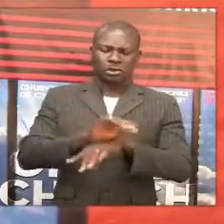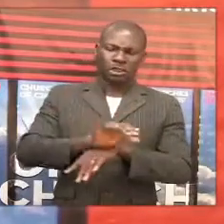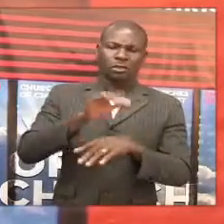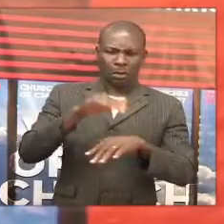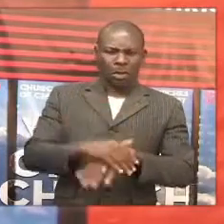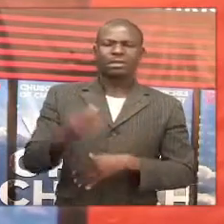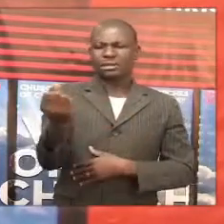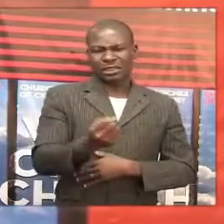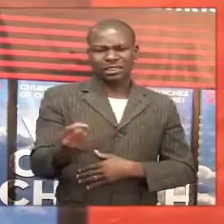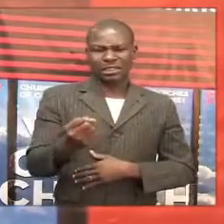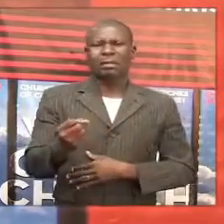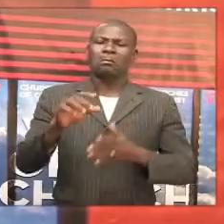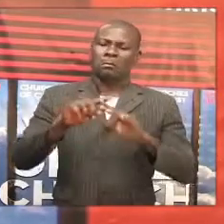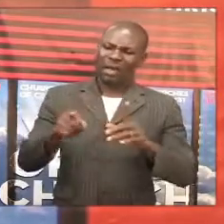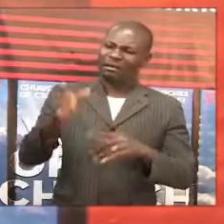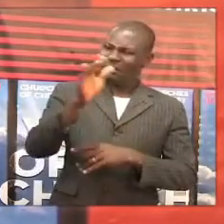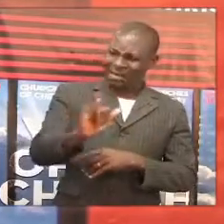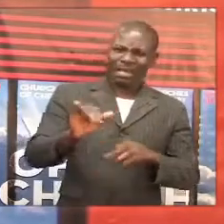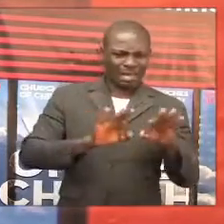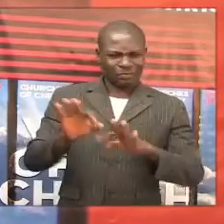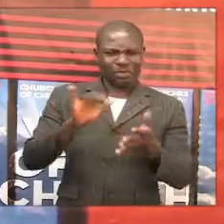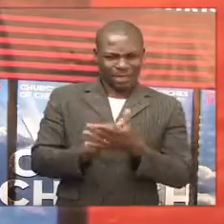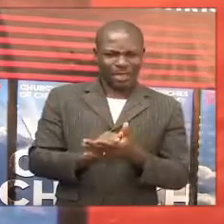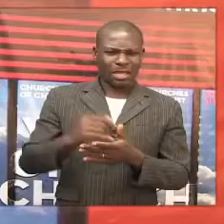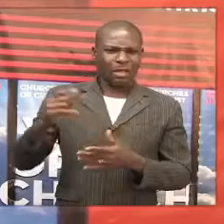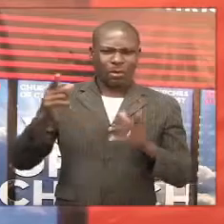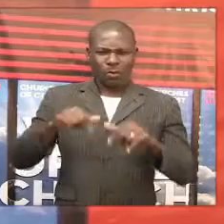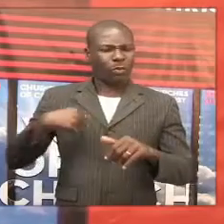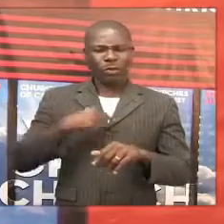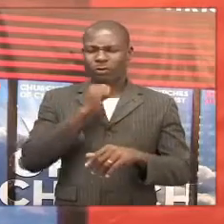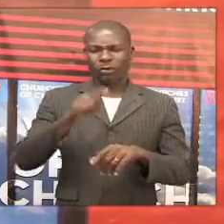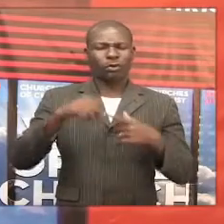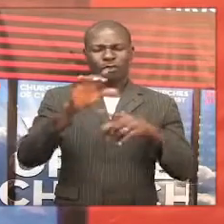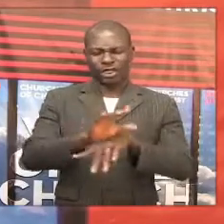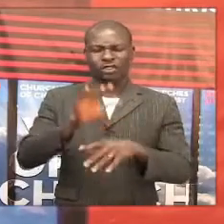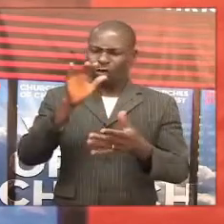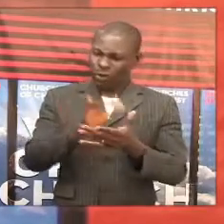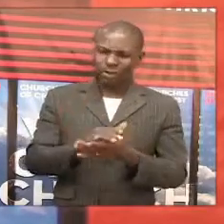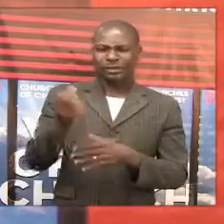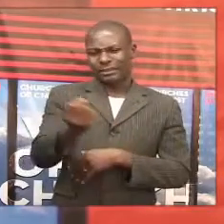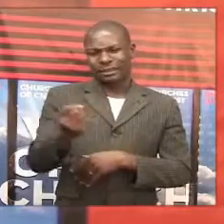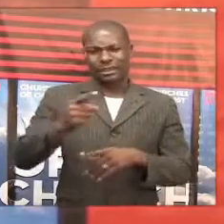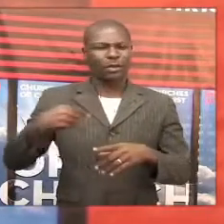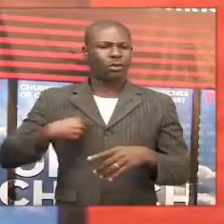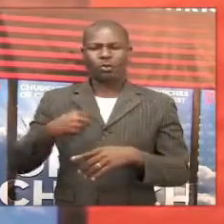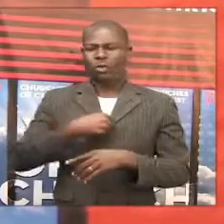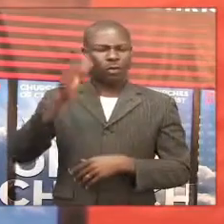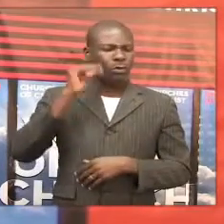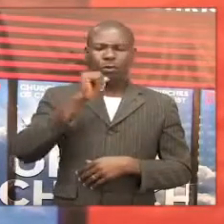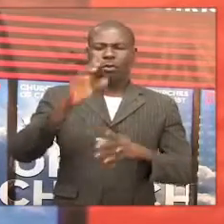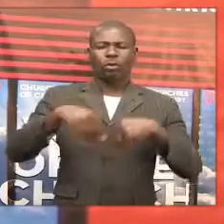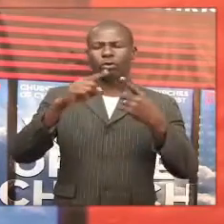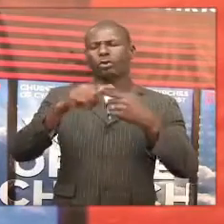kire kire mu a kire se se wa nkwa sori memeneda no na kire se nyankopom ran sem du ode maaye no ana watu aguo